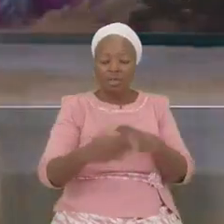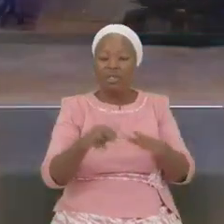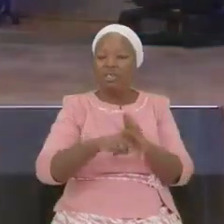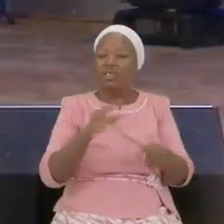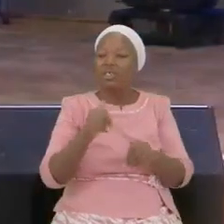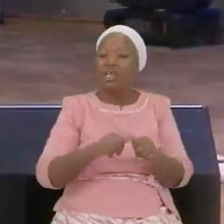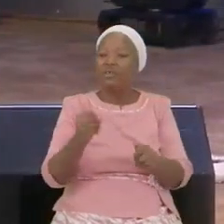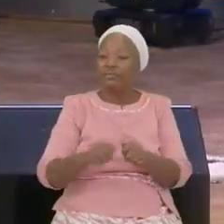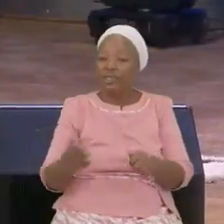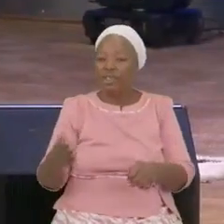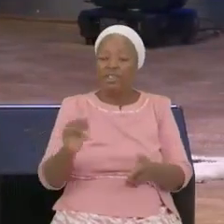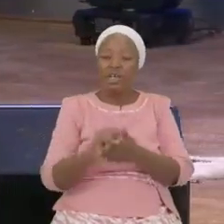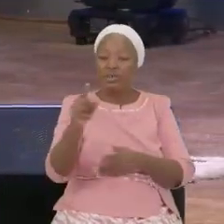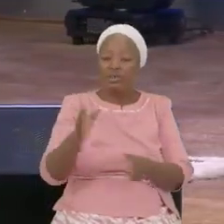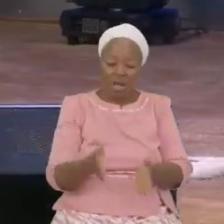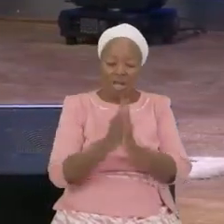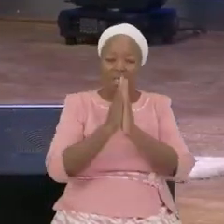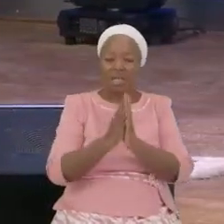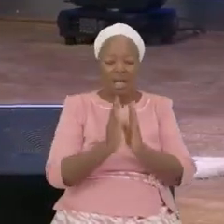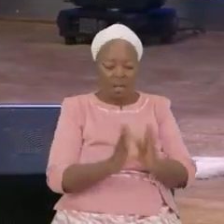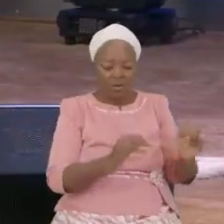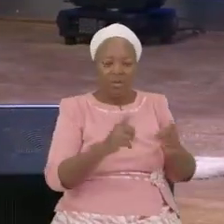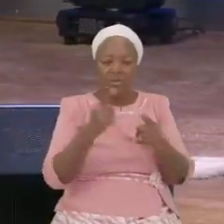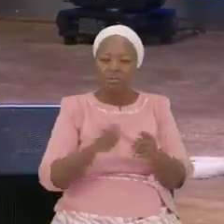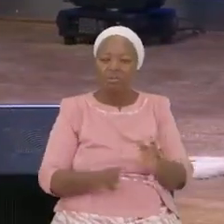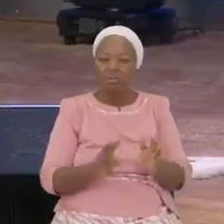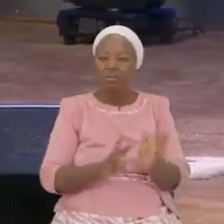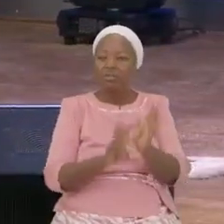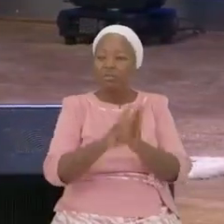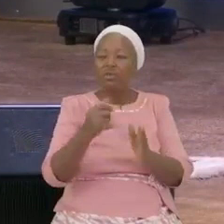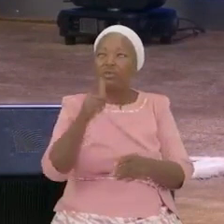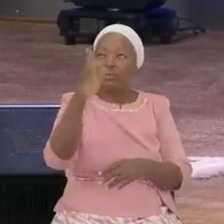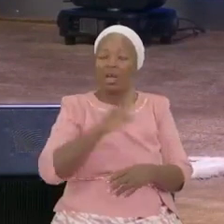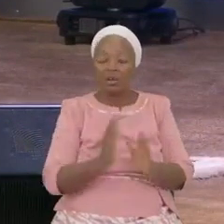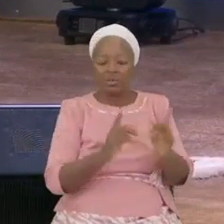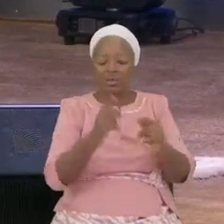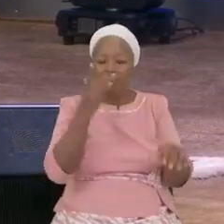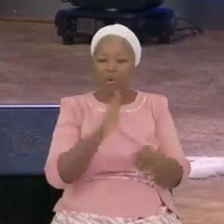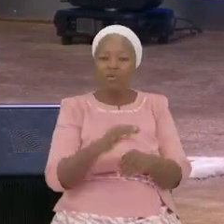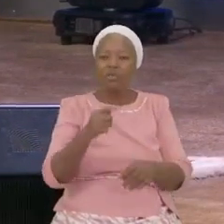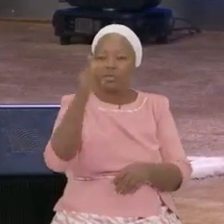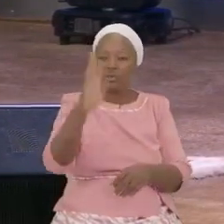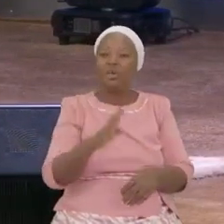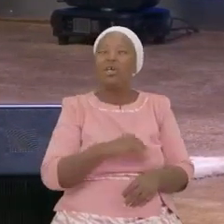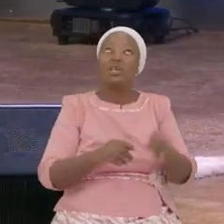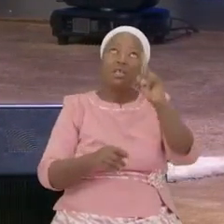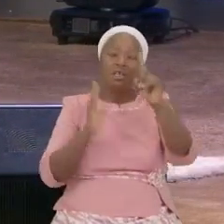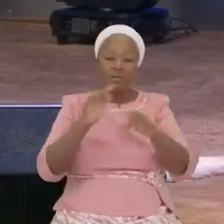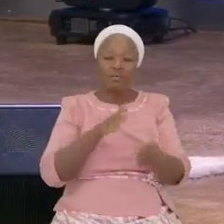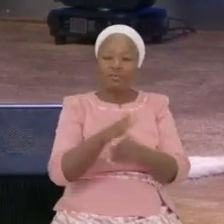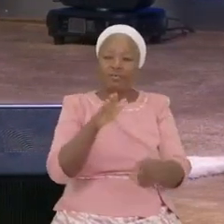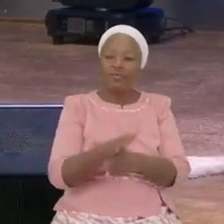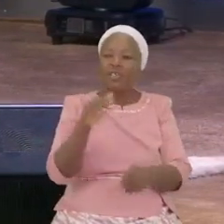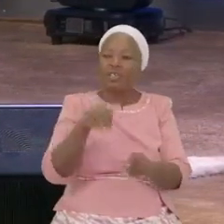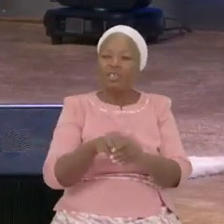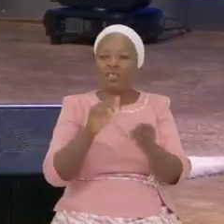way, everything you ask according to the will of God, according to the promise of God, he will fulfill